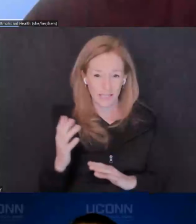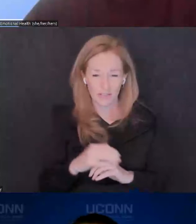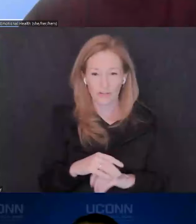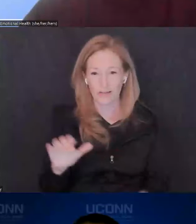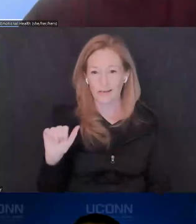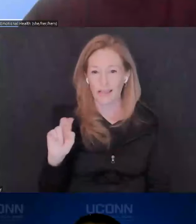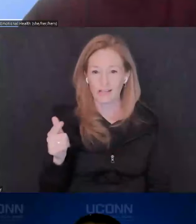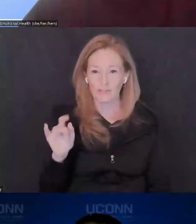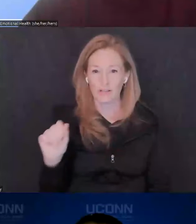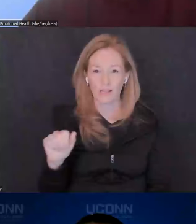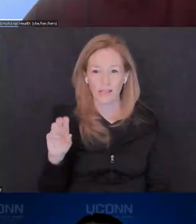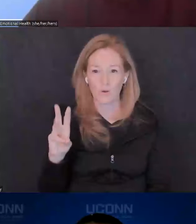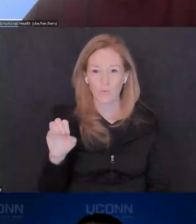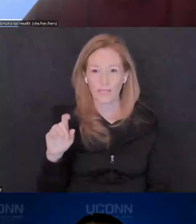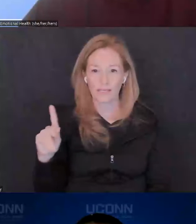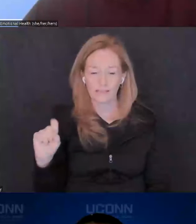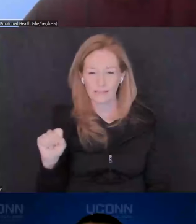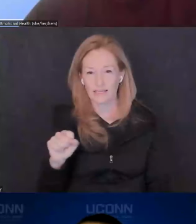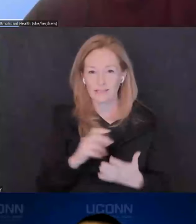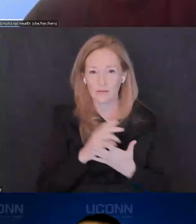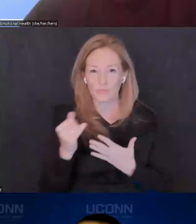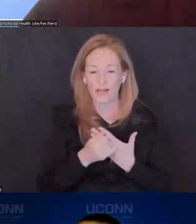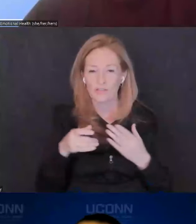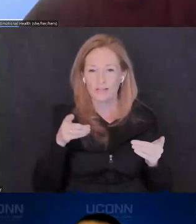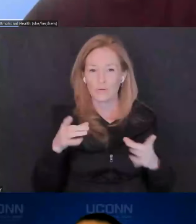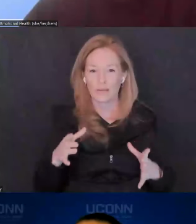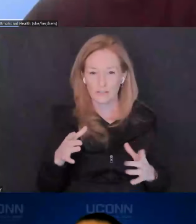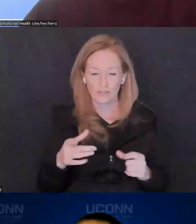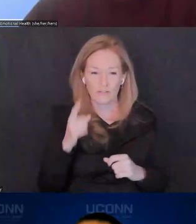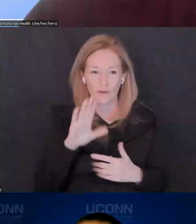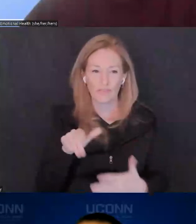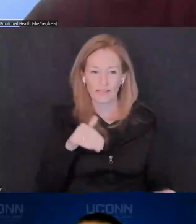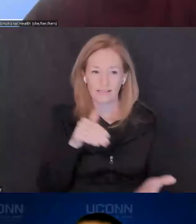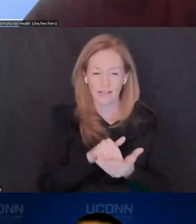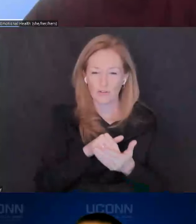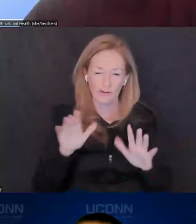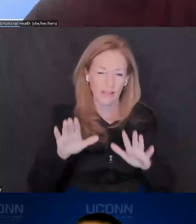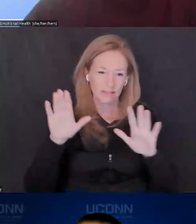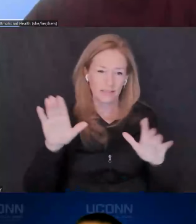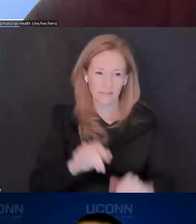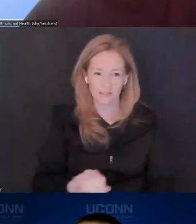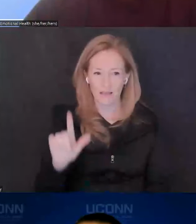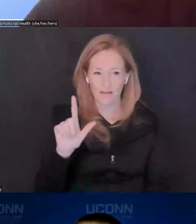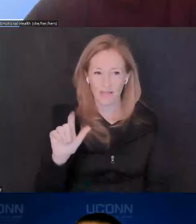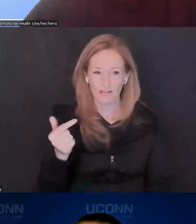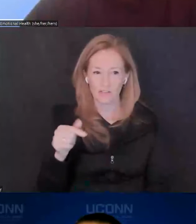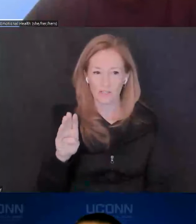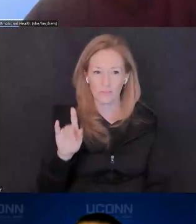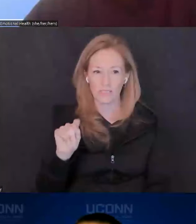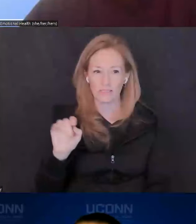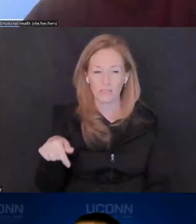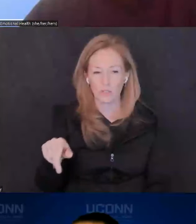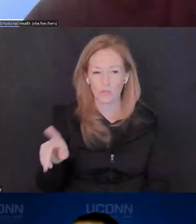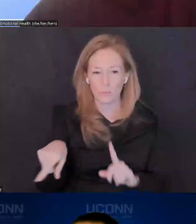Weeks. She's the project director for the Center of Excellence on LGBTQ+ Behavioral Health Equity, which is at